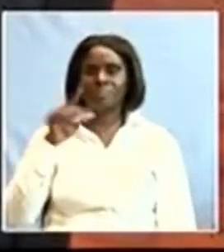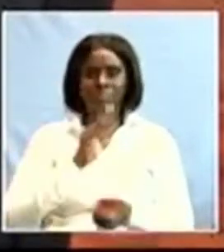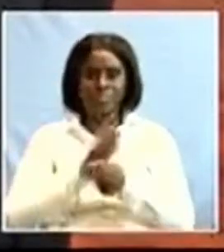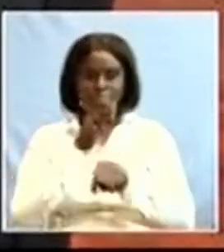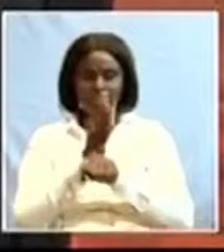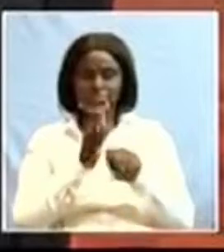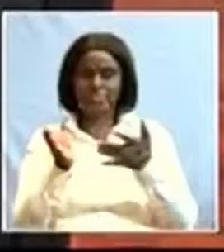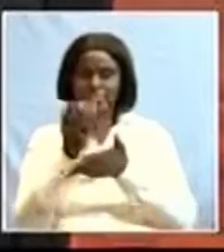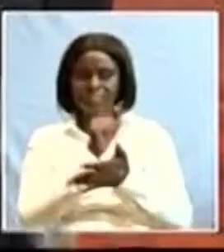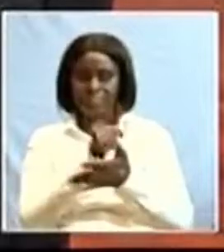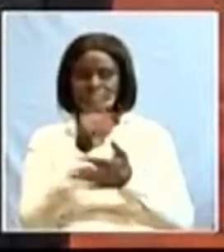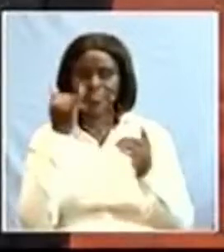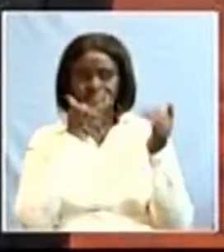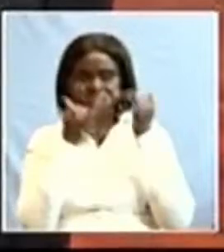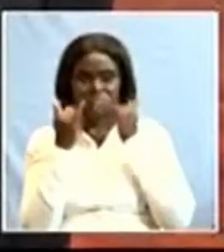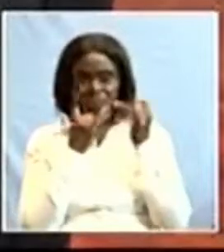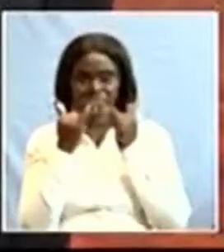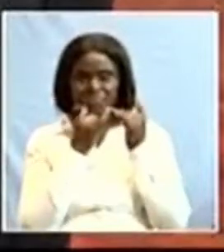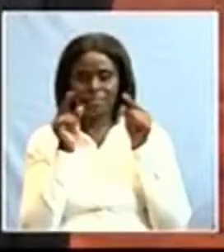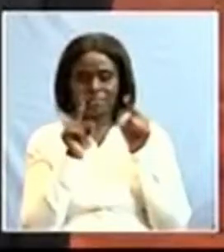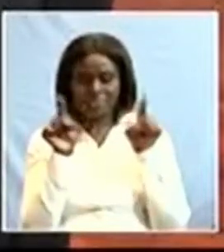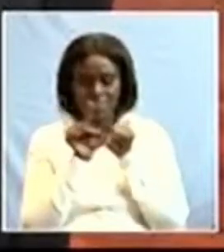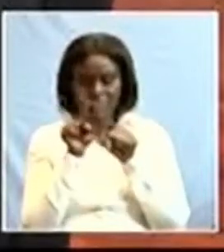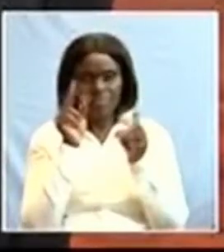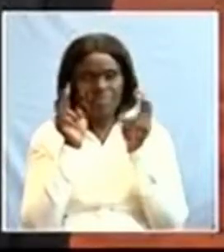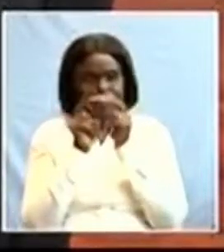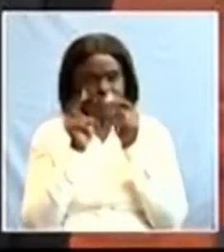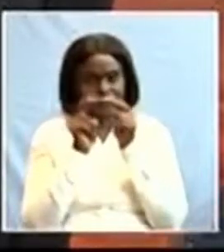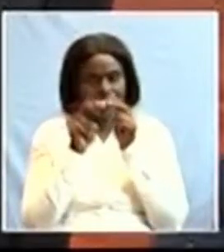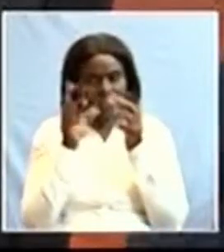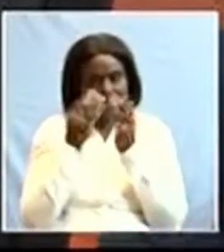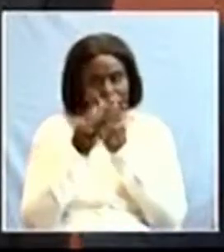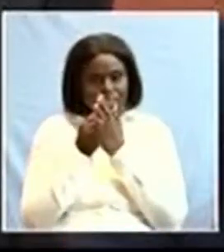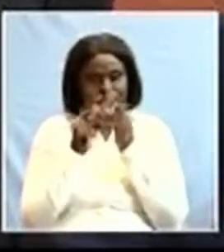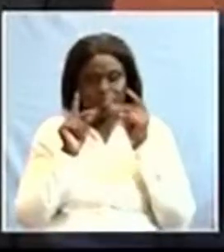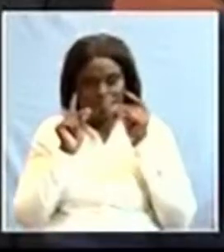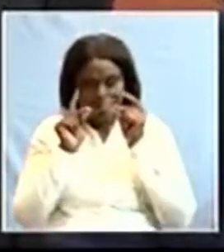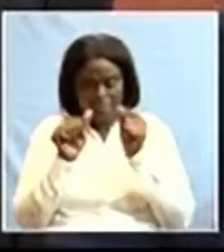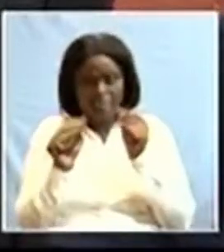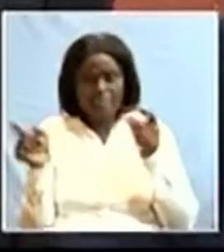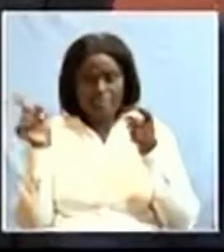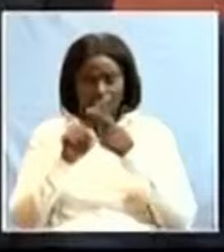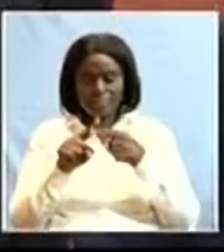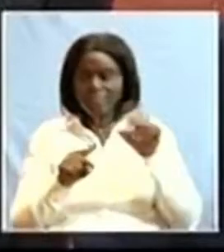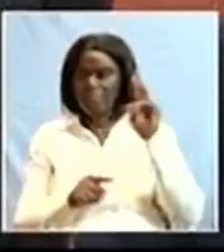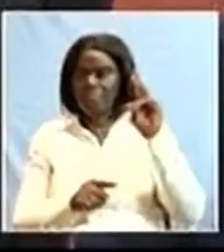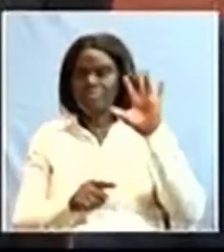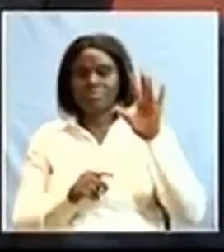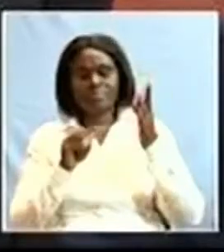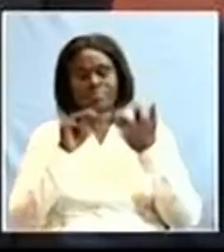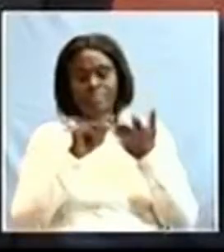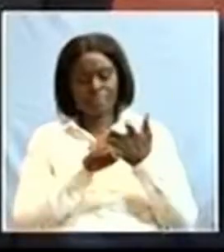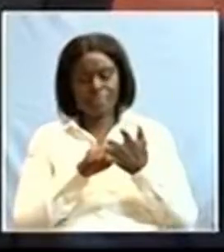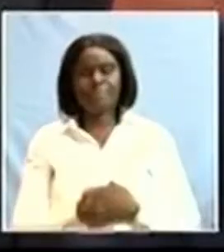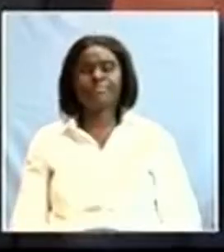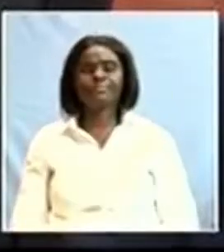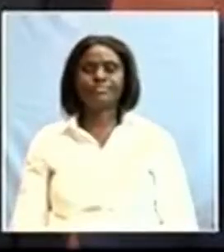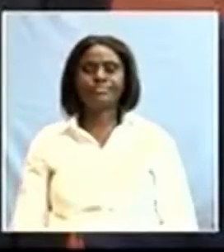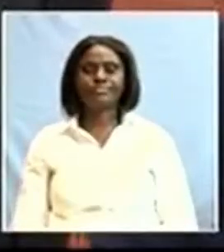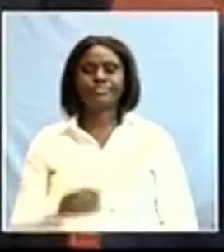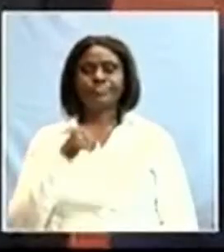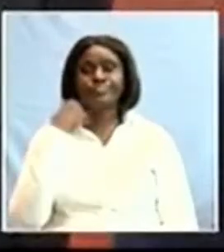correcting those errors, the contract sum, it went up to 75 million. Who